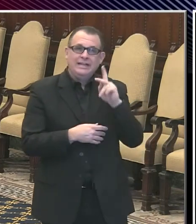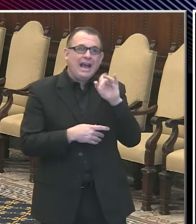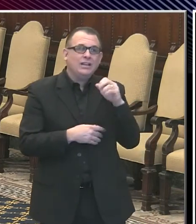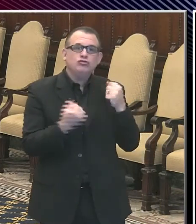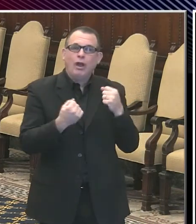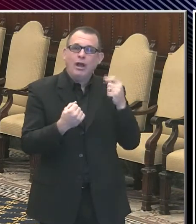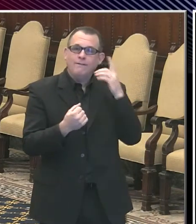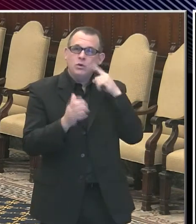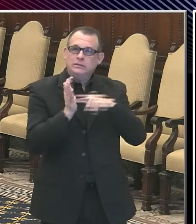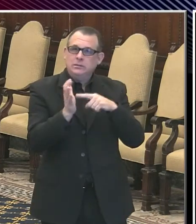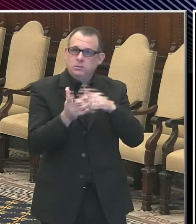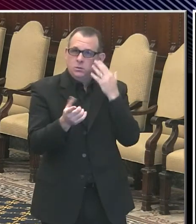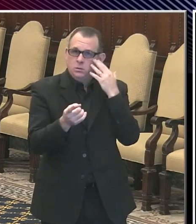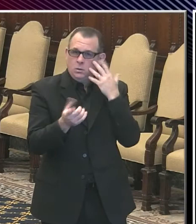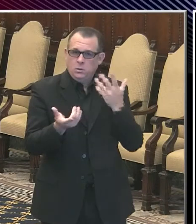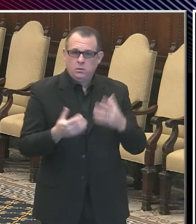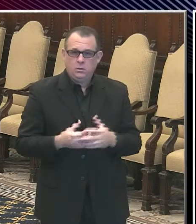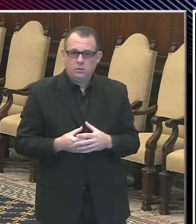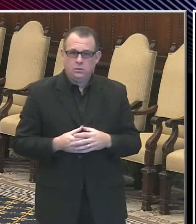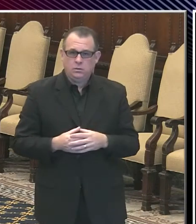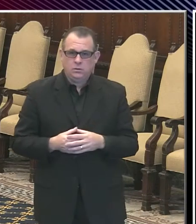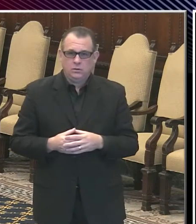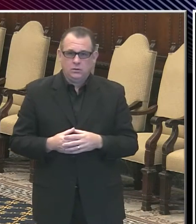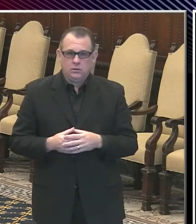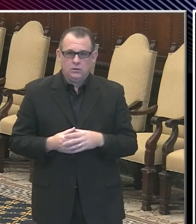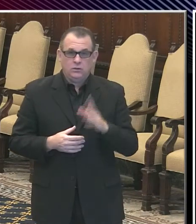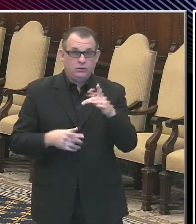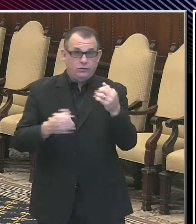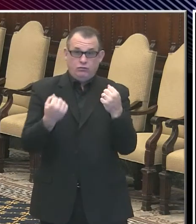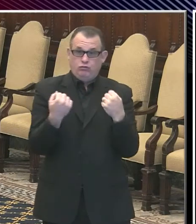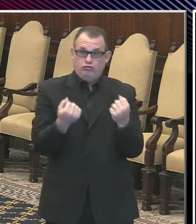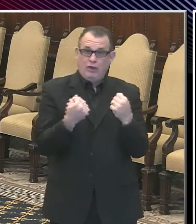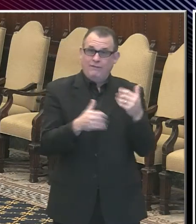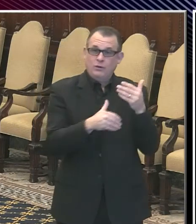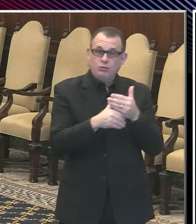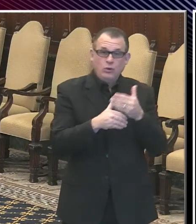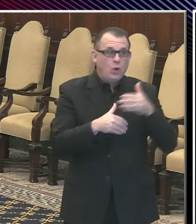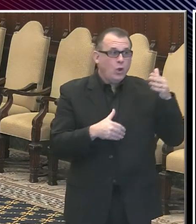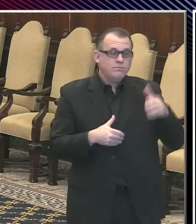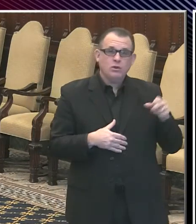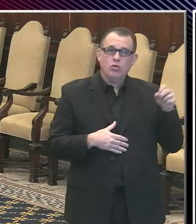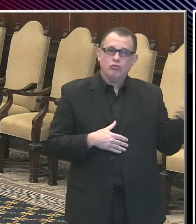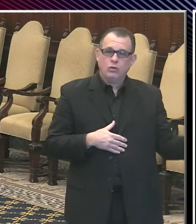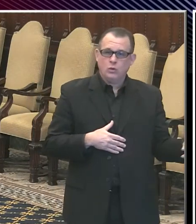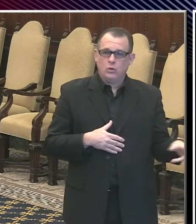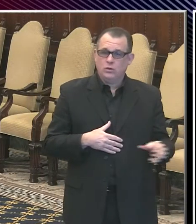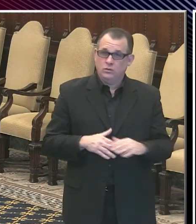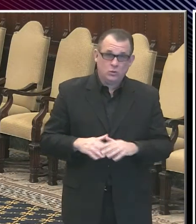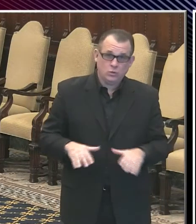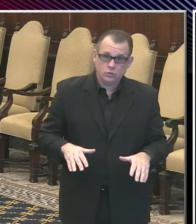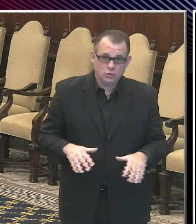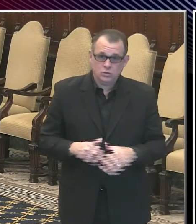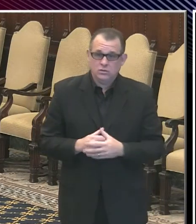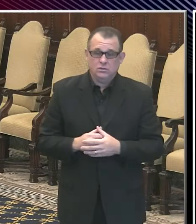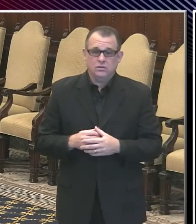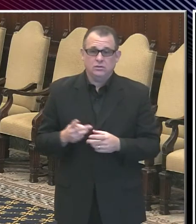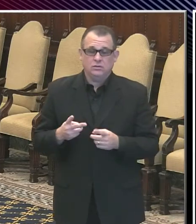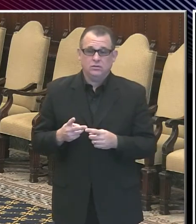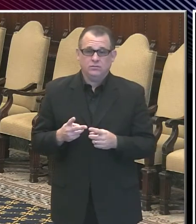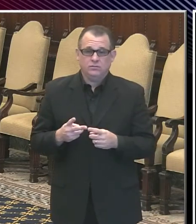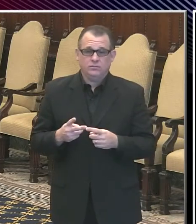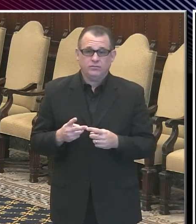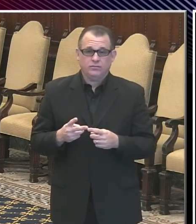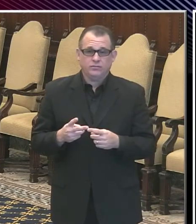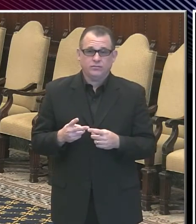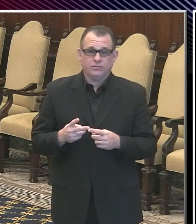of all, I would refrain from throwing your trash out your car window. That would be a big help. I would argue that people can tie up their bags better